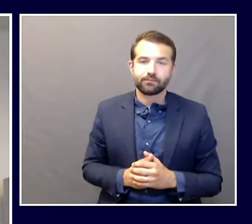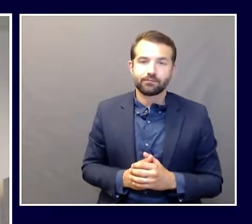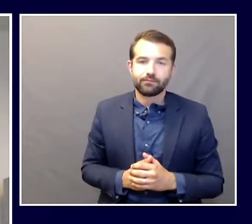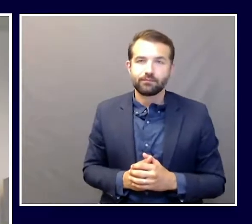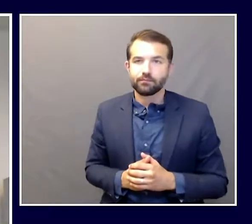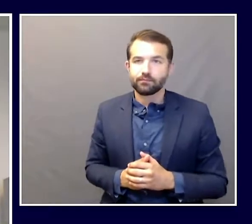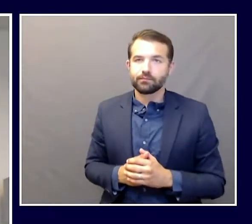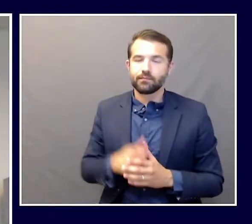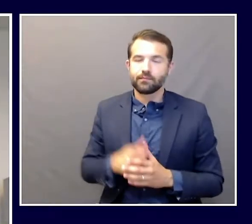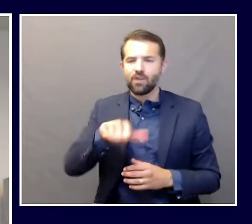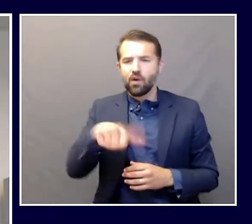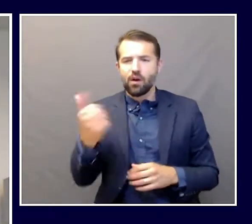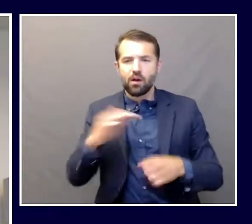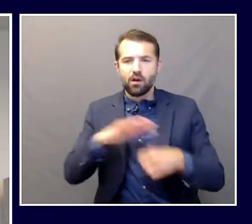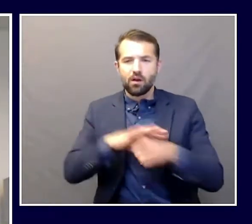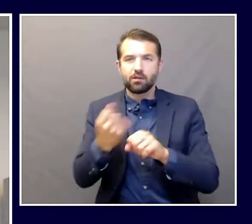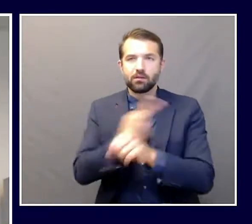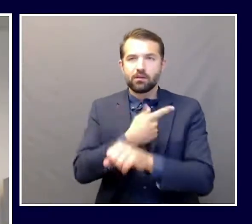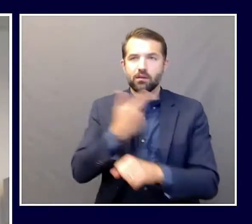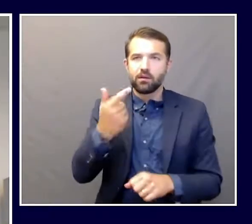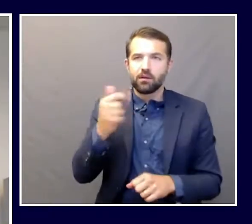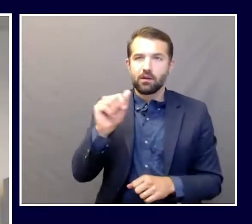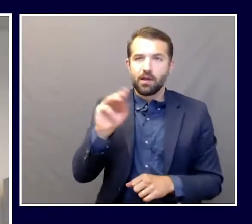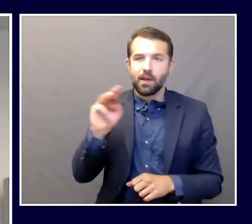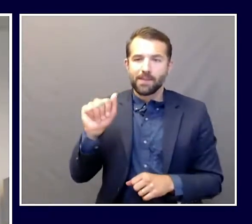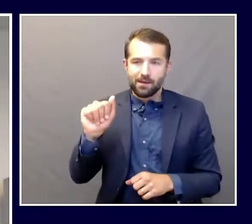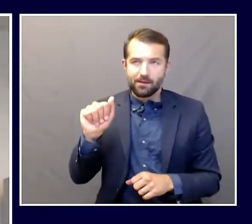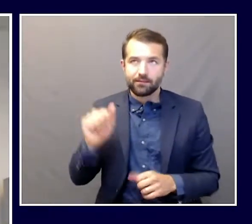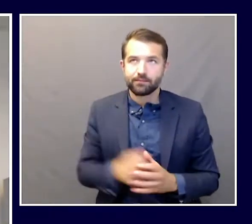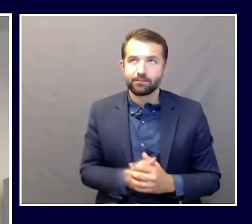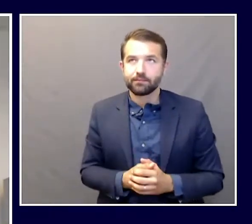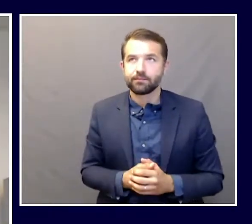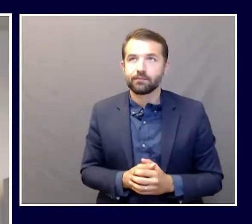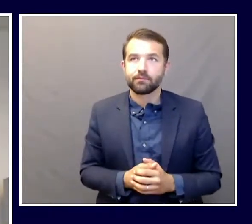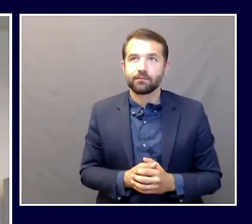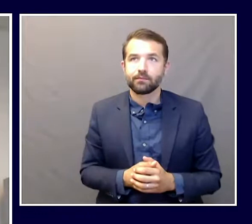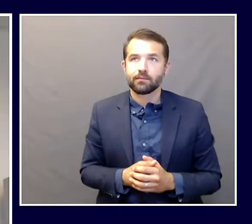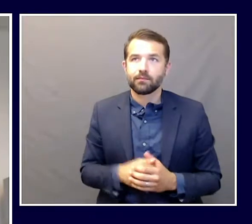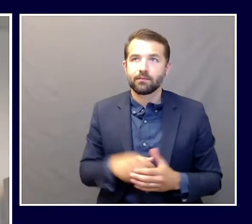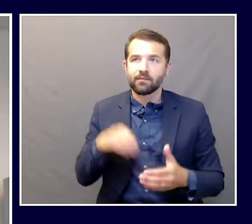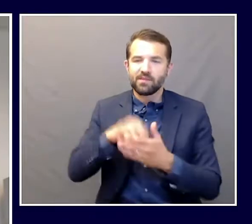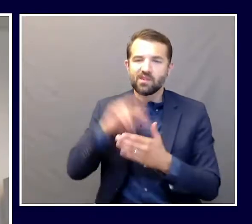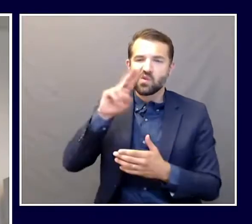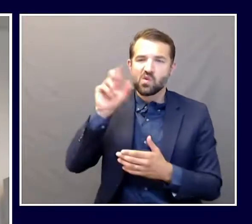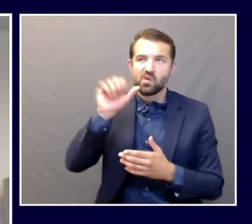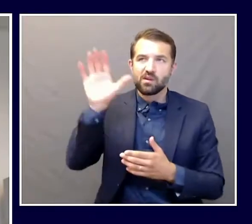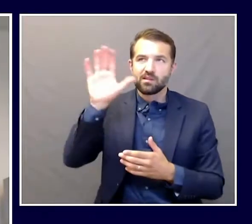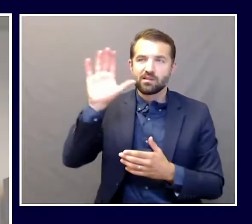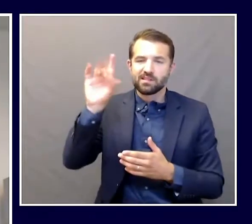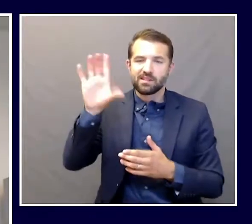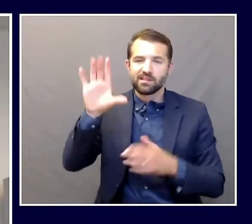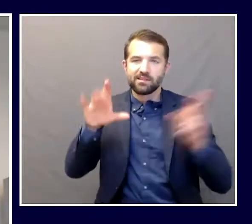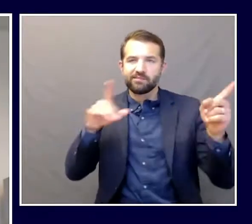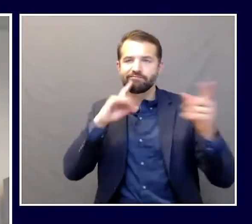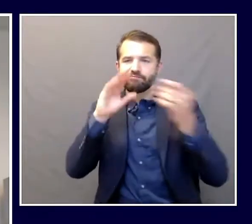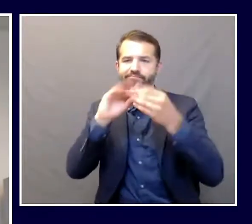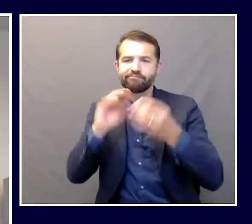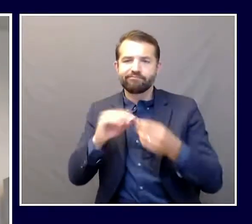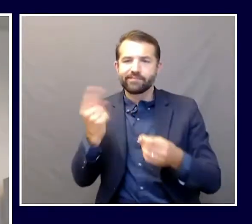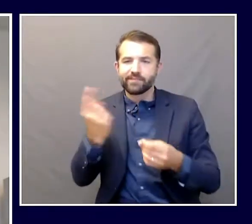the periodic report the CDC puts out about genetic mapping, it looks like there are some pockets of